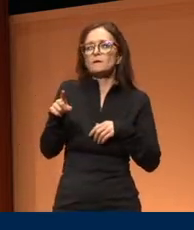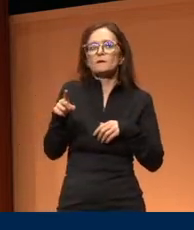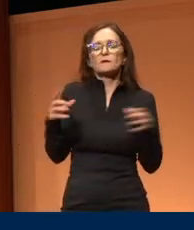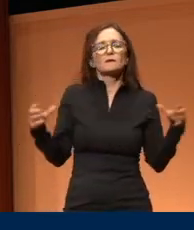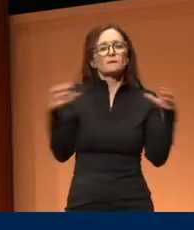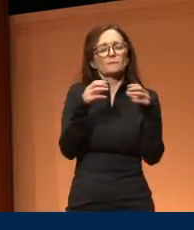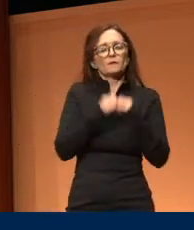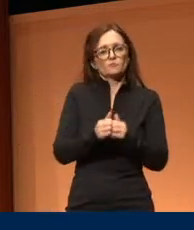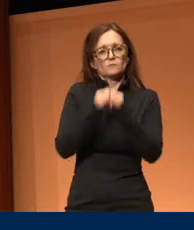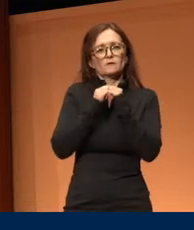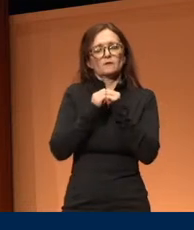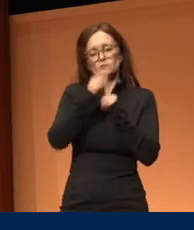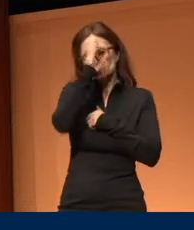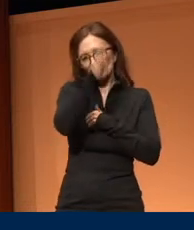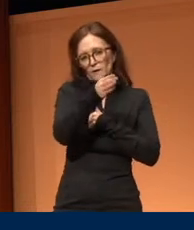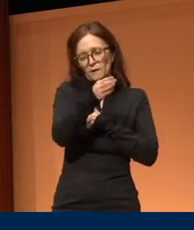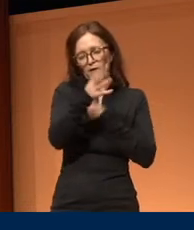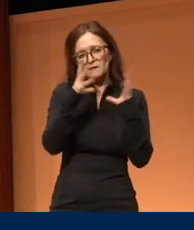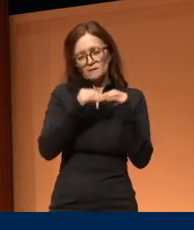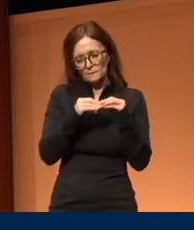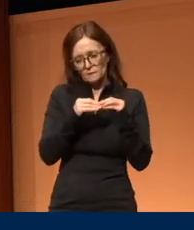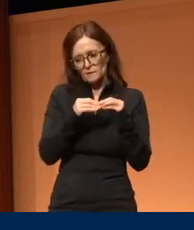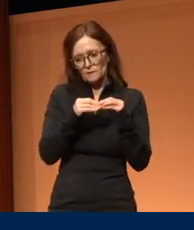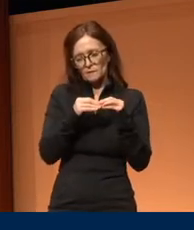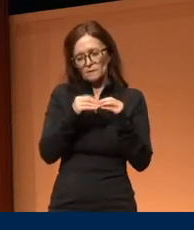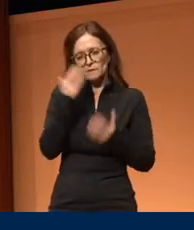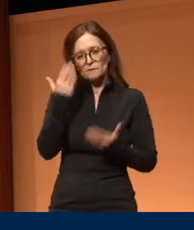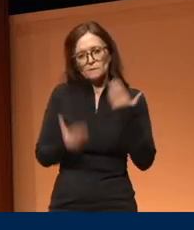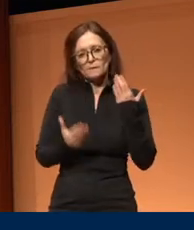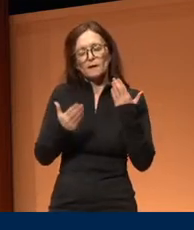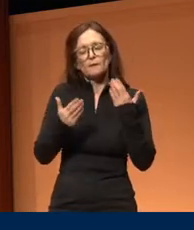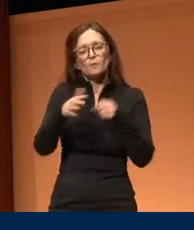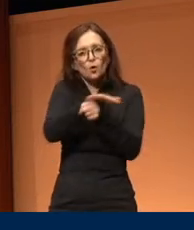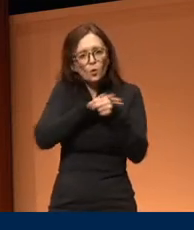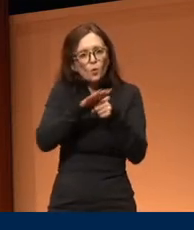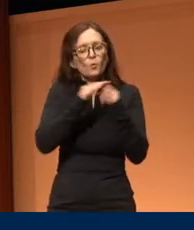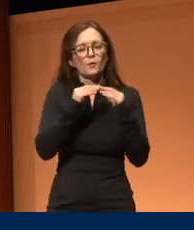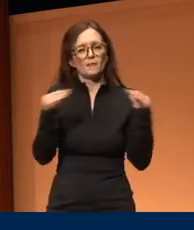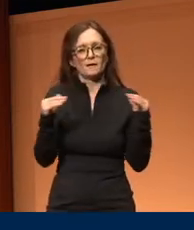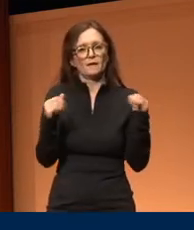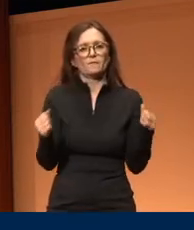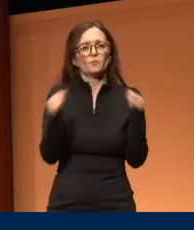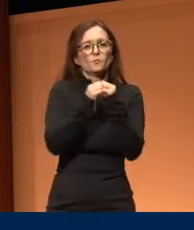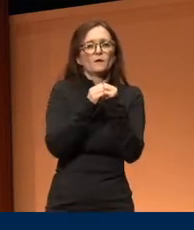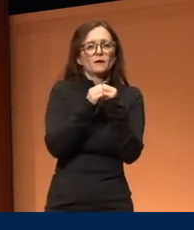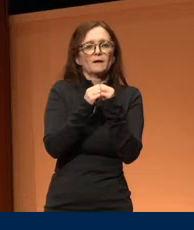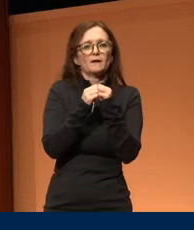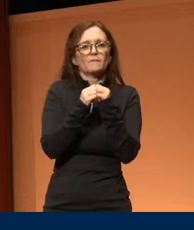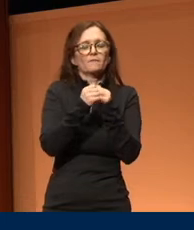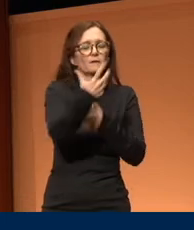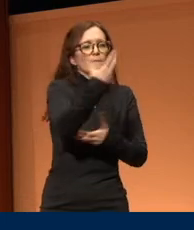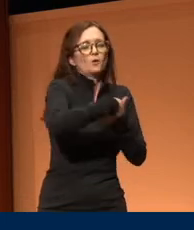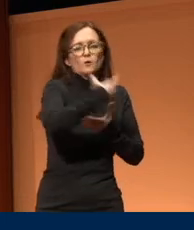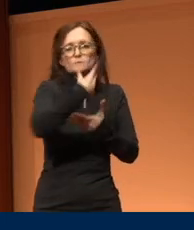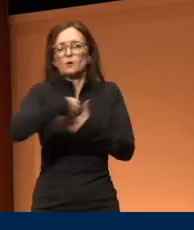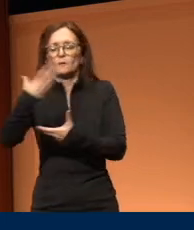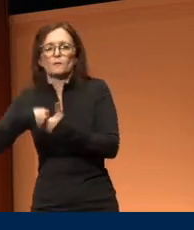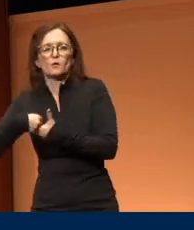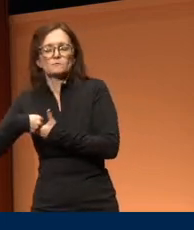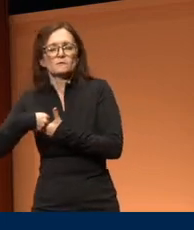combining this kind of direct assemblies, maybe at the local level, with autocratic institutions